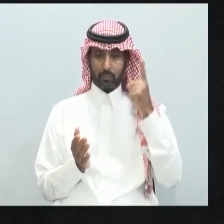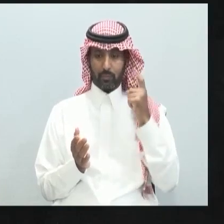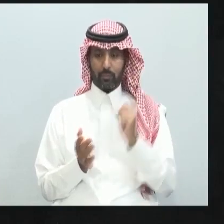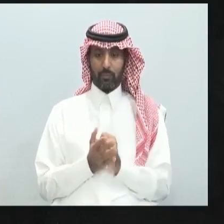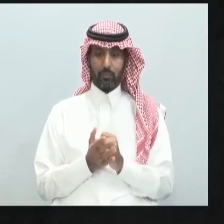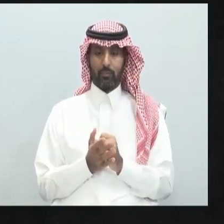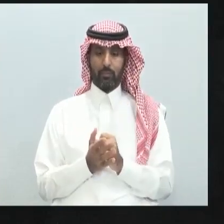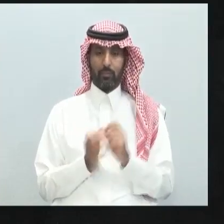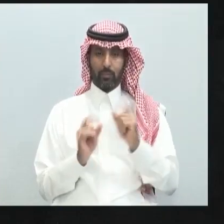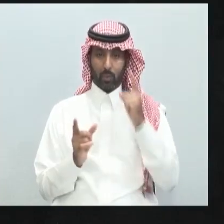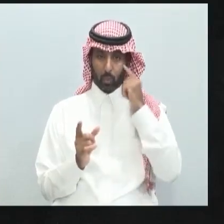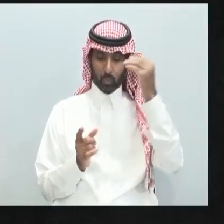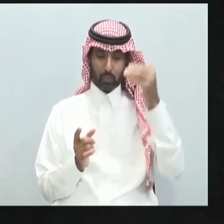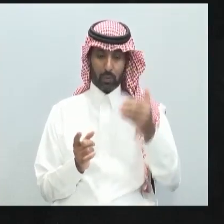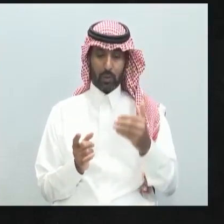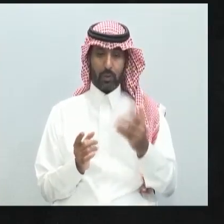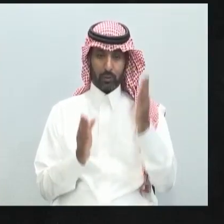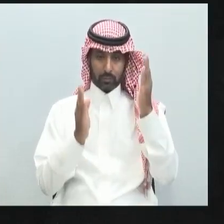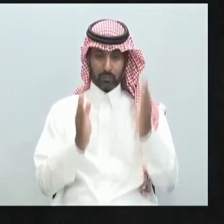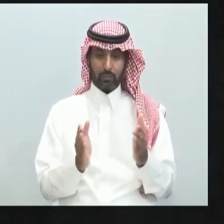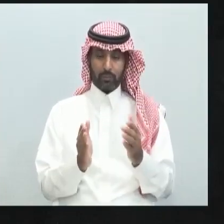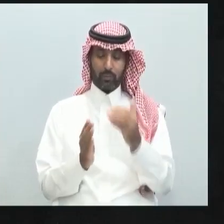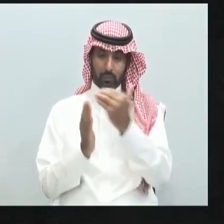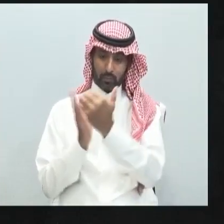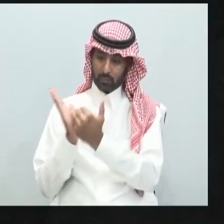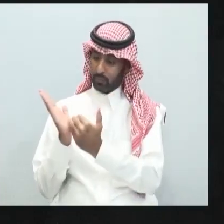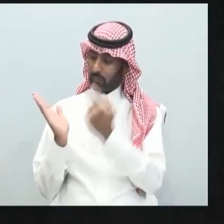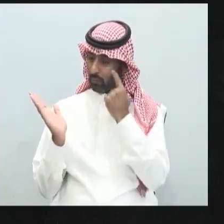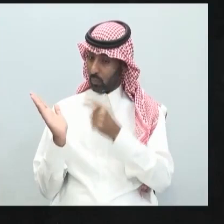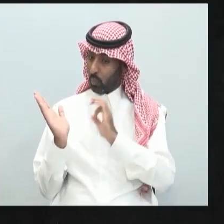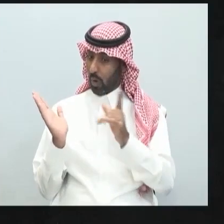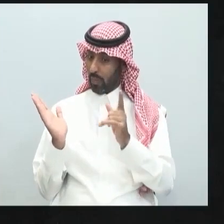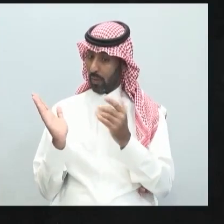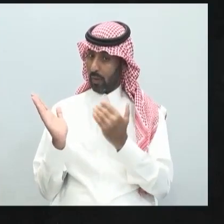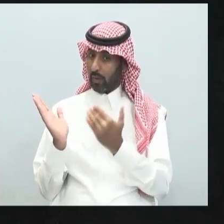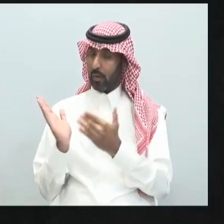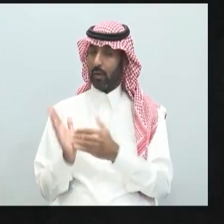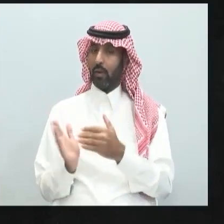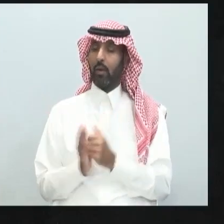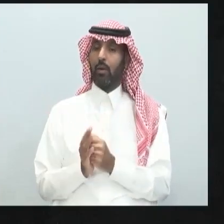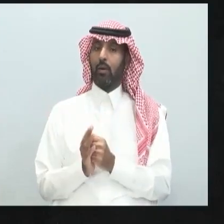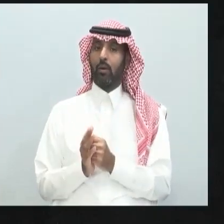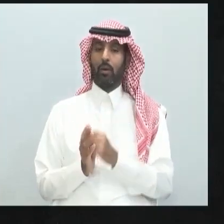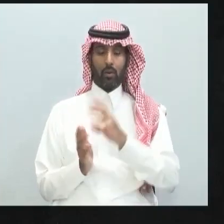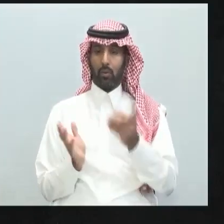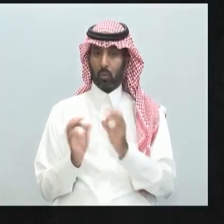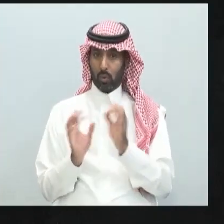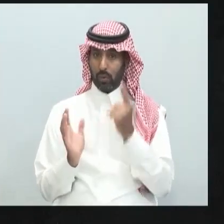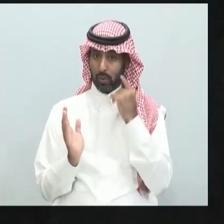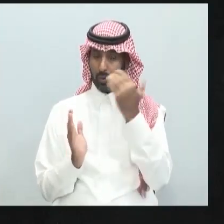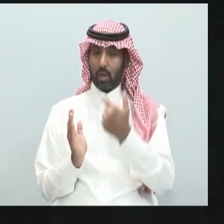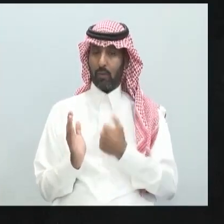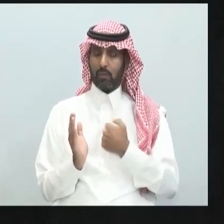here, are the ideas and information in the article presented to you clearly? Are they all obvious for